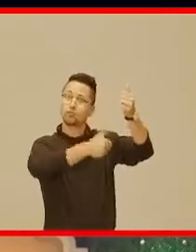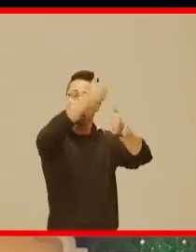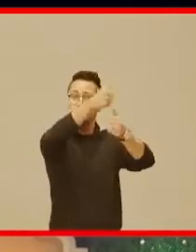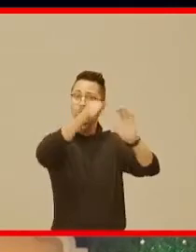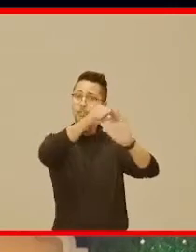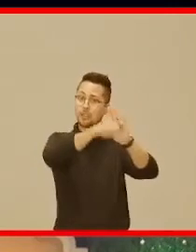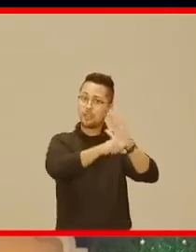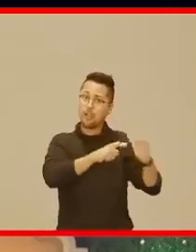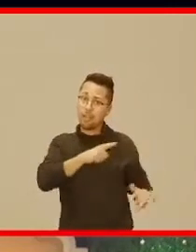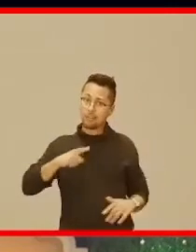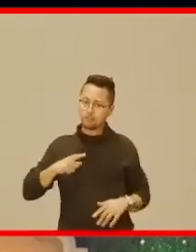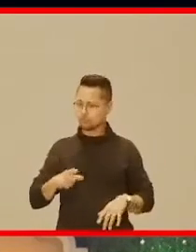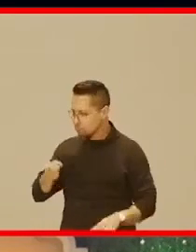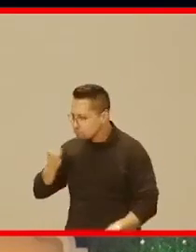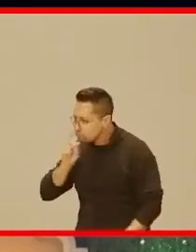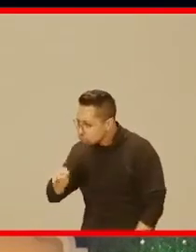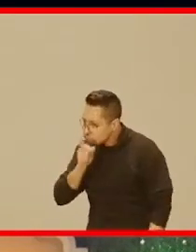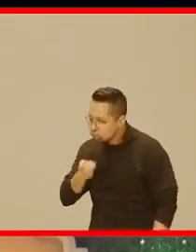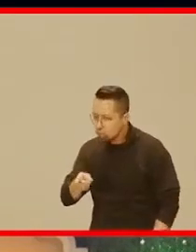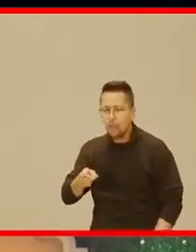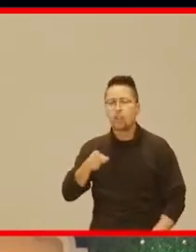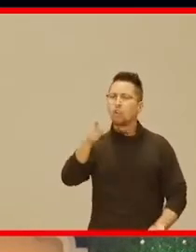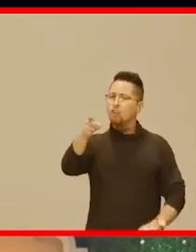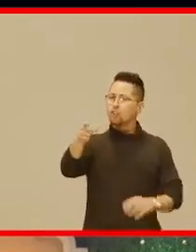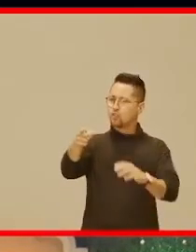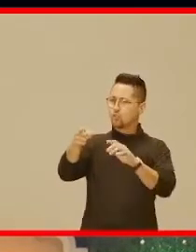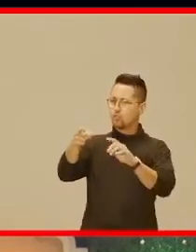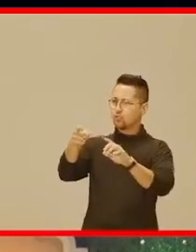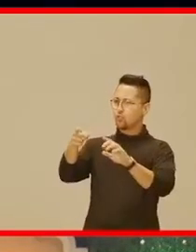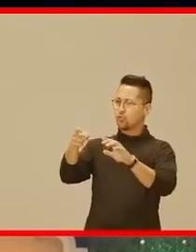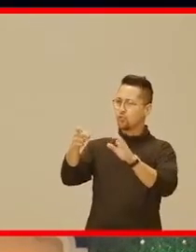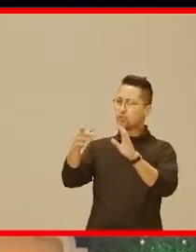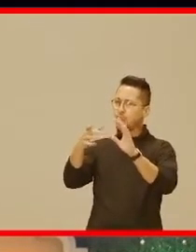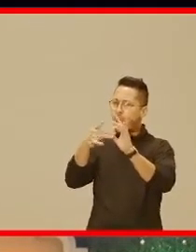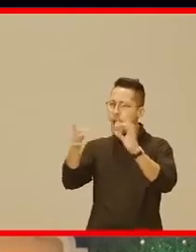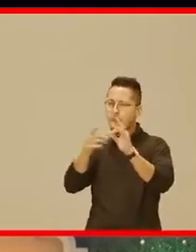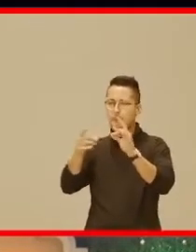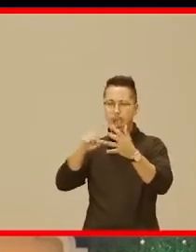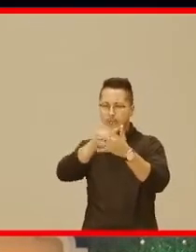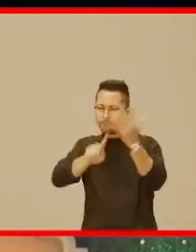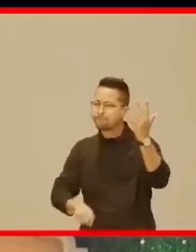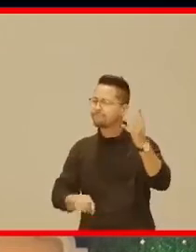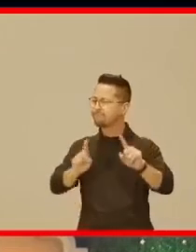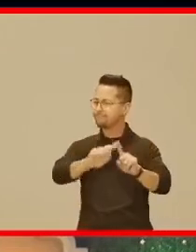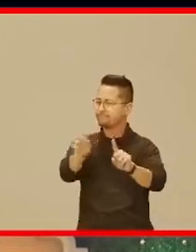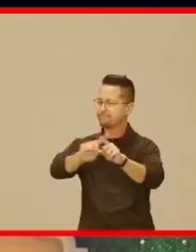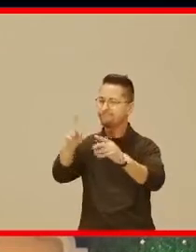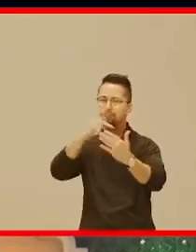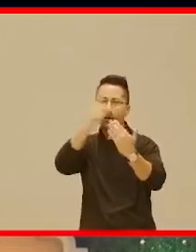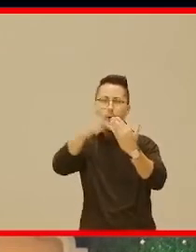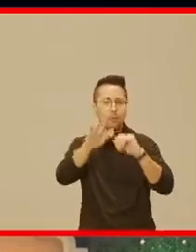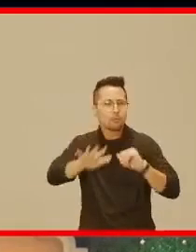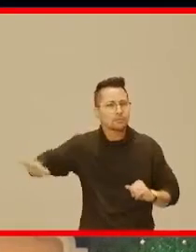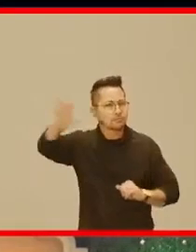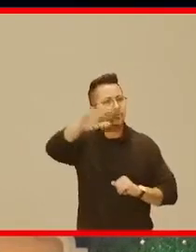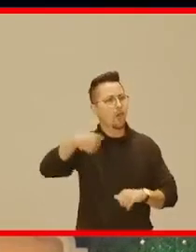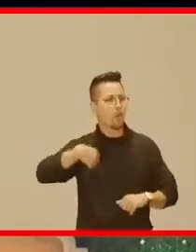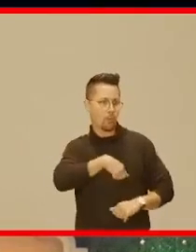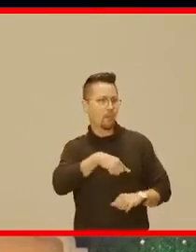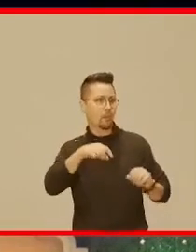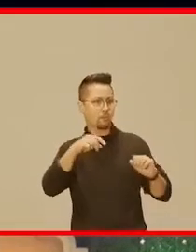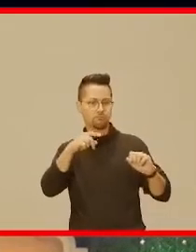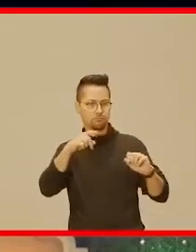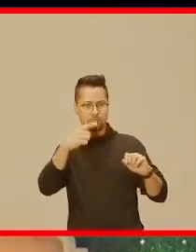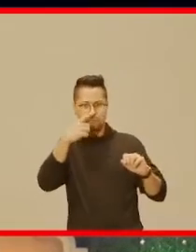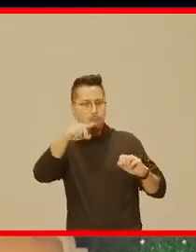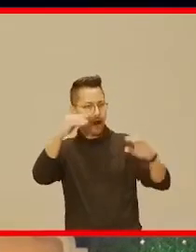Sure. And I think you described I think there are several programs out there that we could educate you on a little bit. And